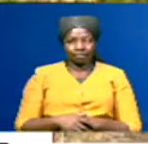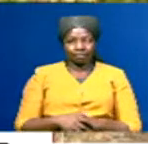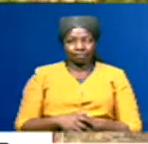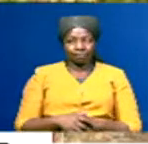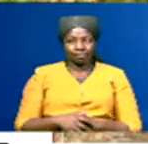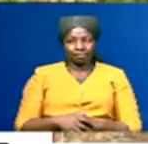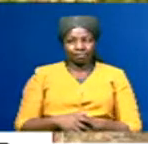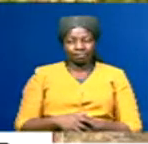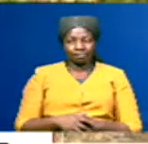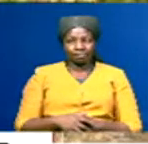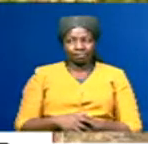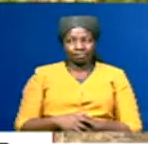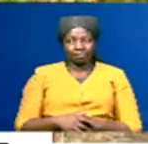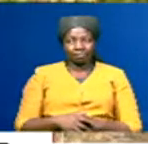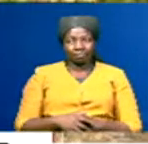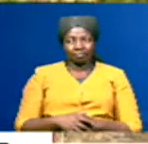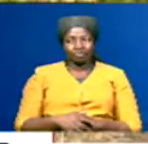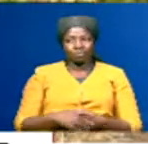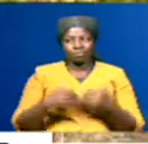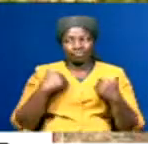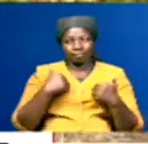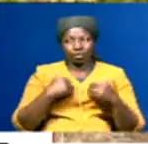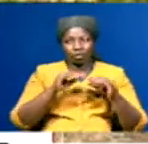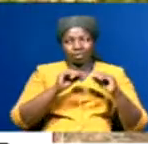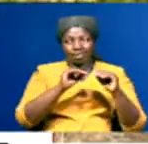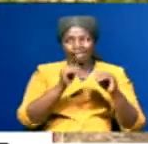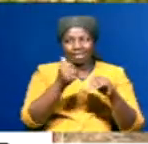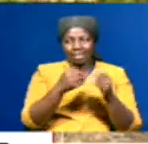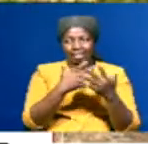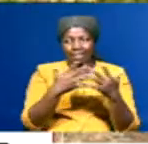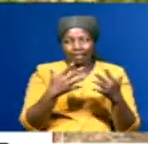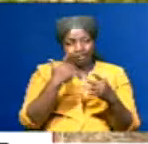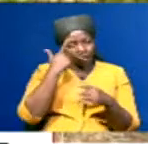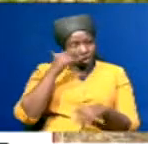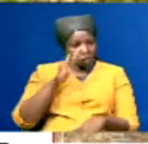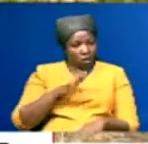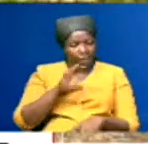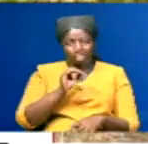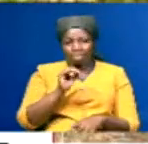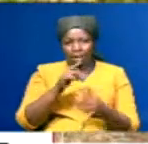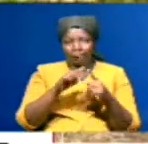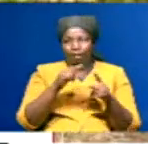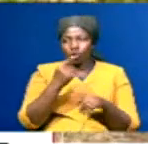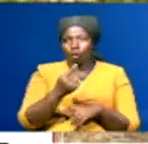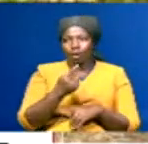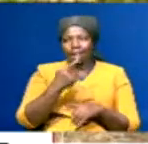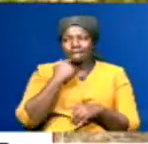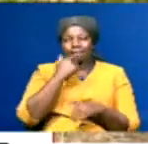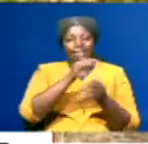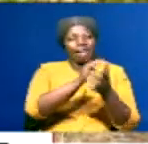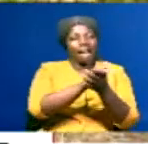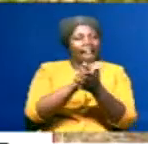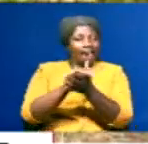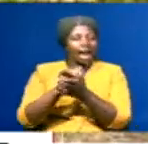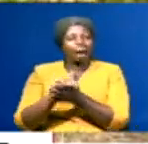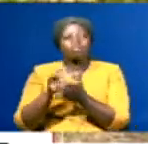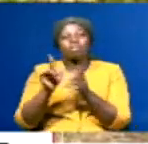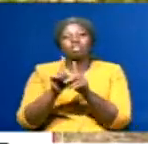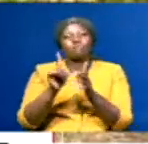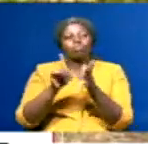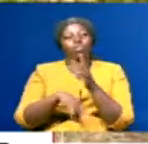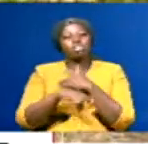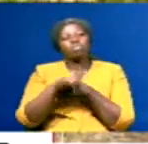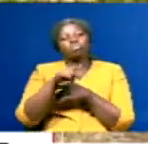teaching anything for women. Is it just a salamu and what not, nakusalimia